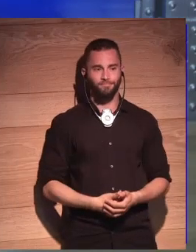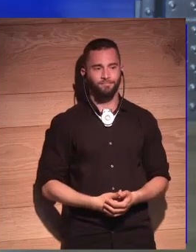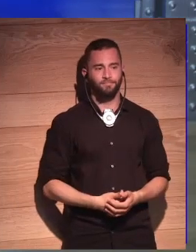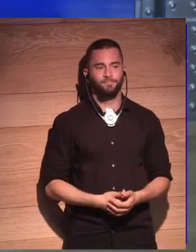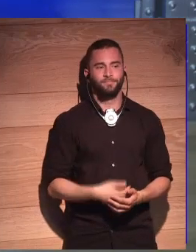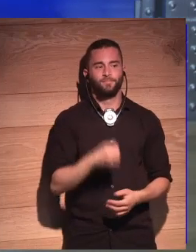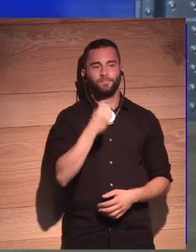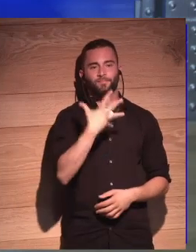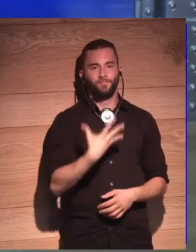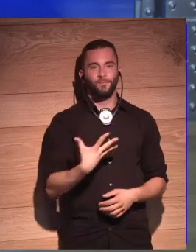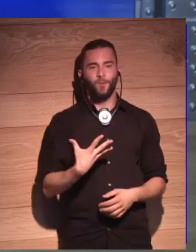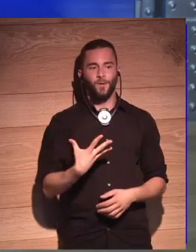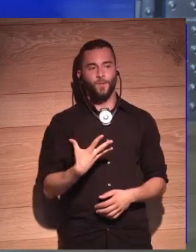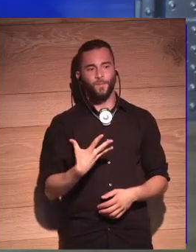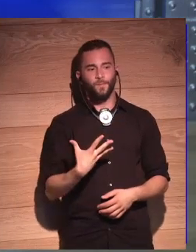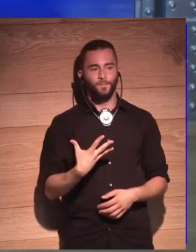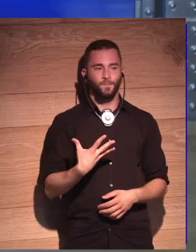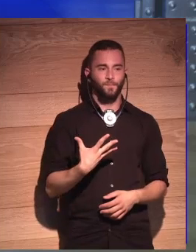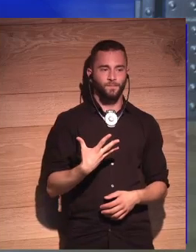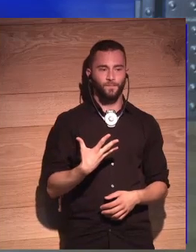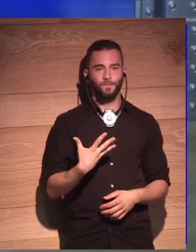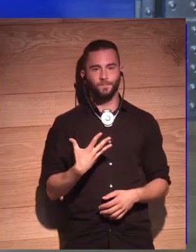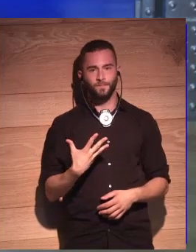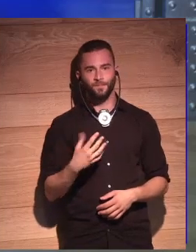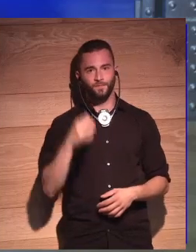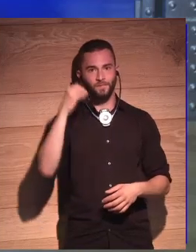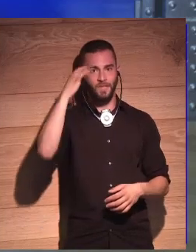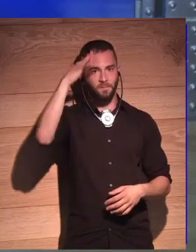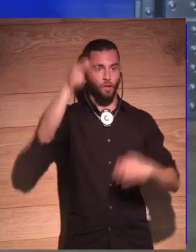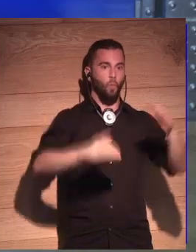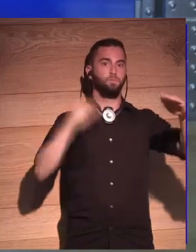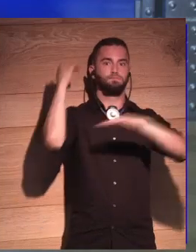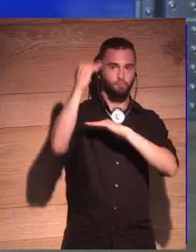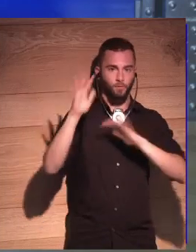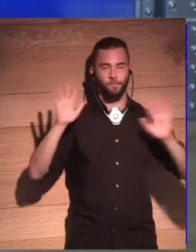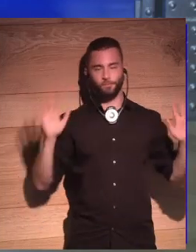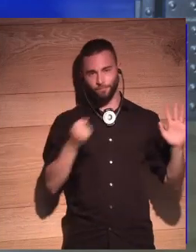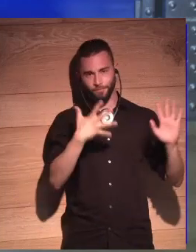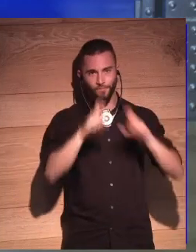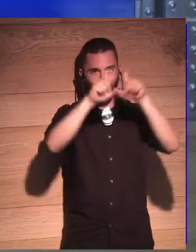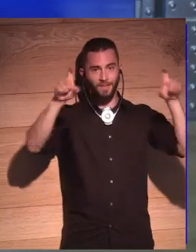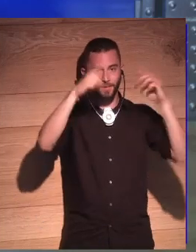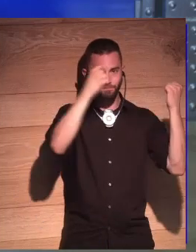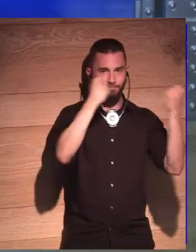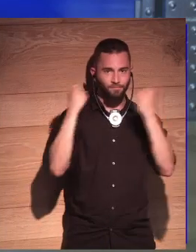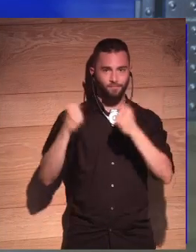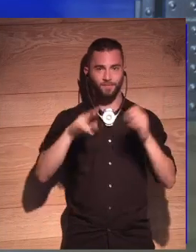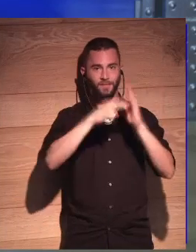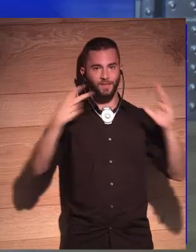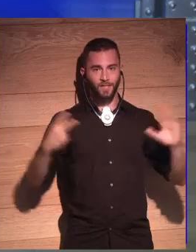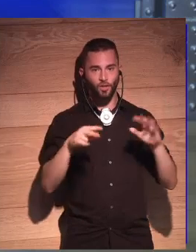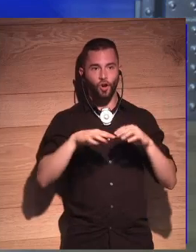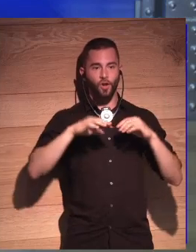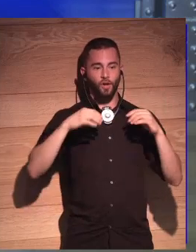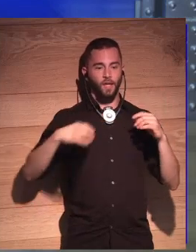bit about it? Well, I think the headline really exceeds the expectations. But we are a